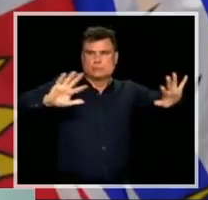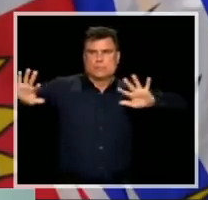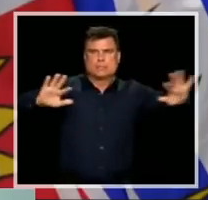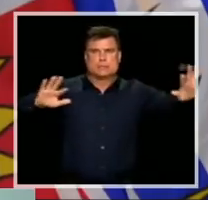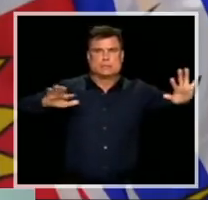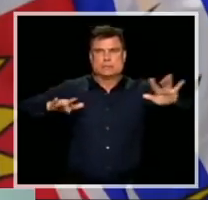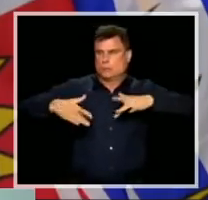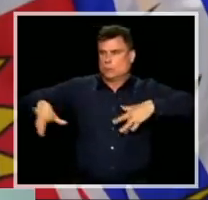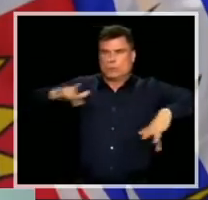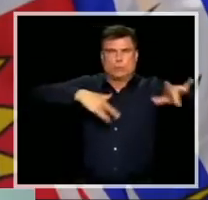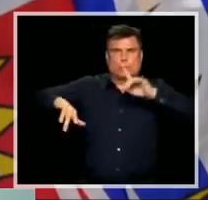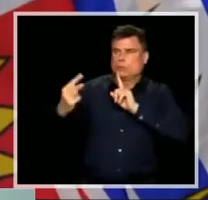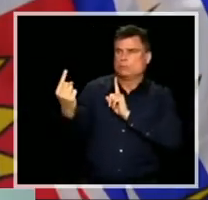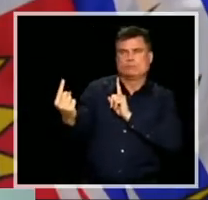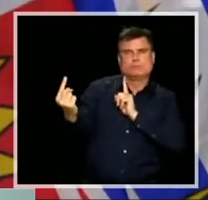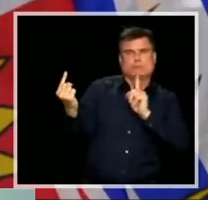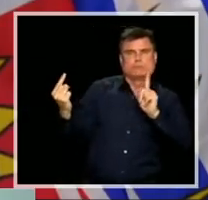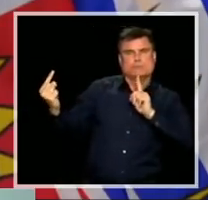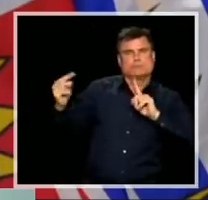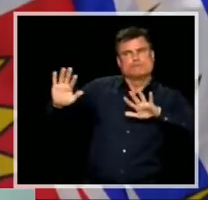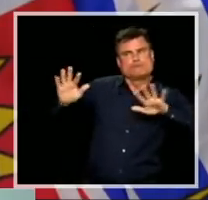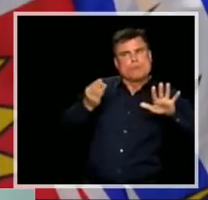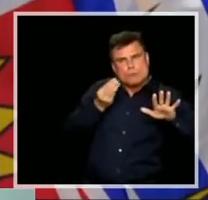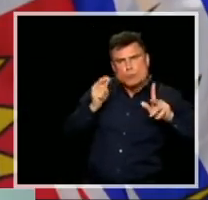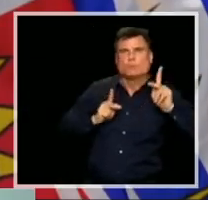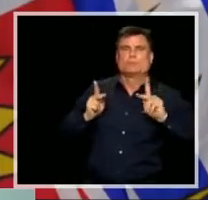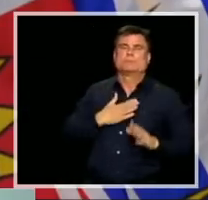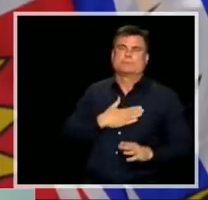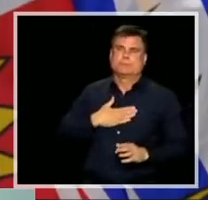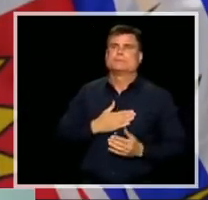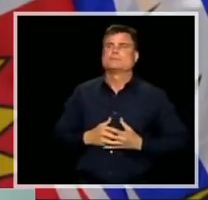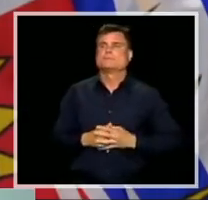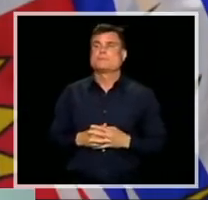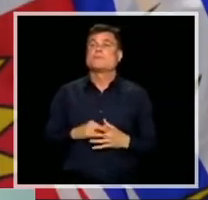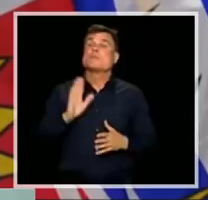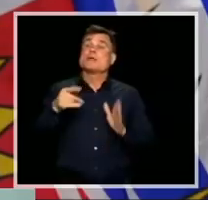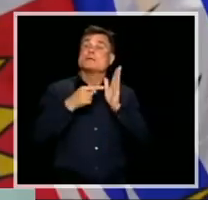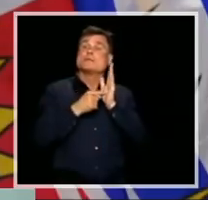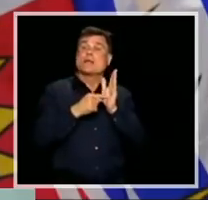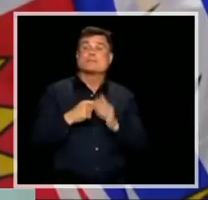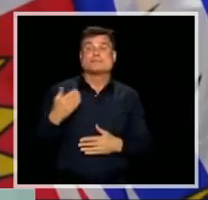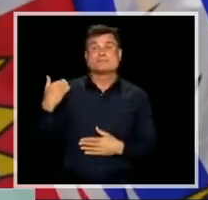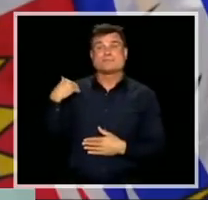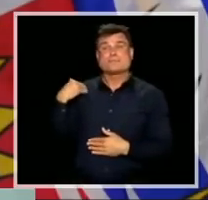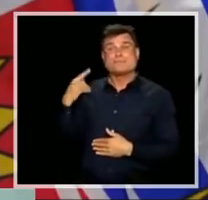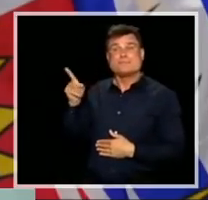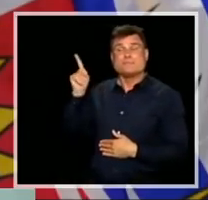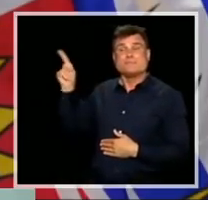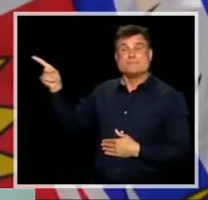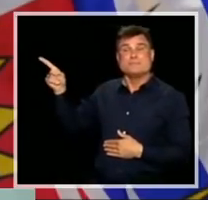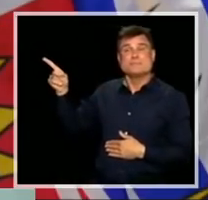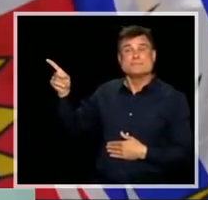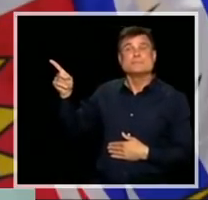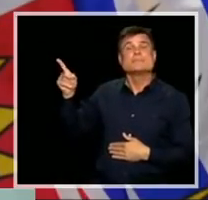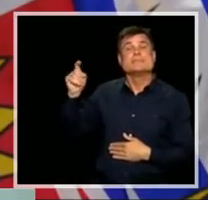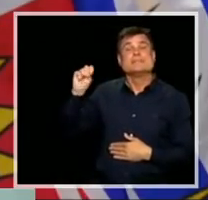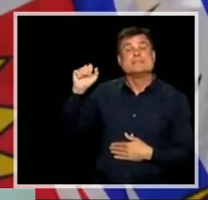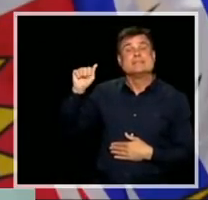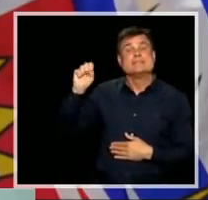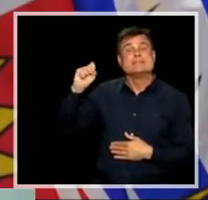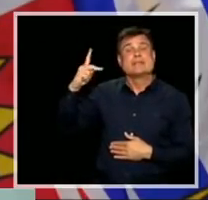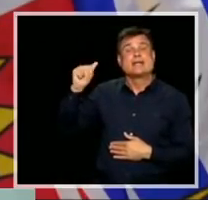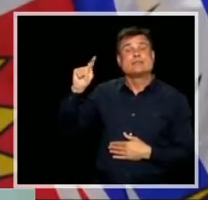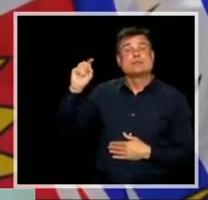we still have our limit on gatherings at 50, and that includes the need to adhere to our